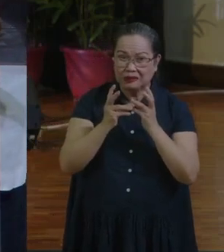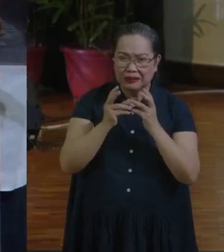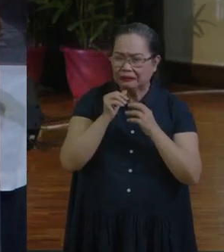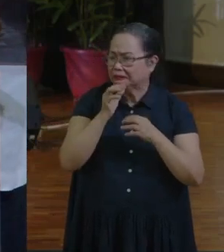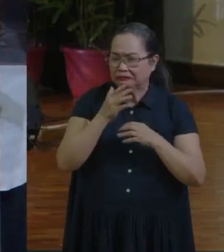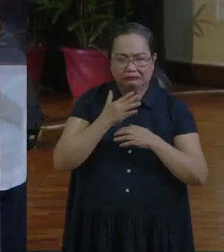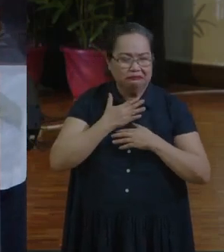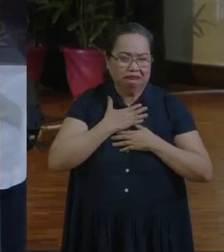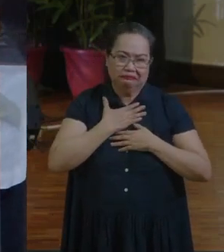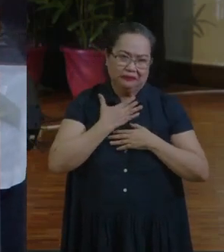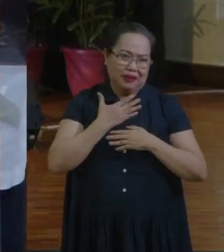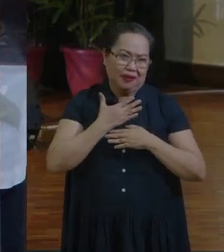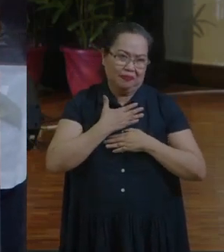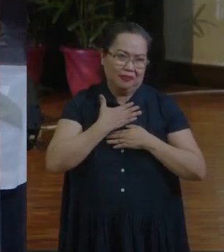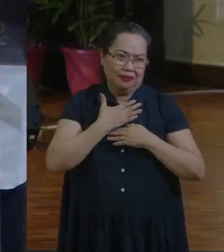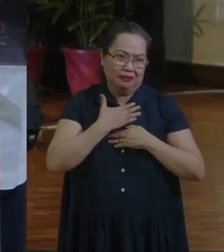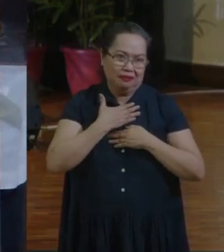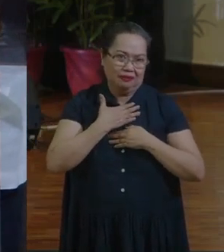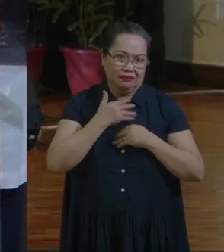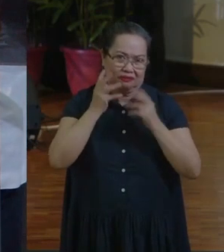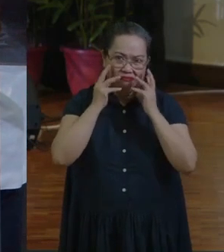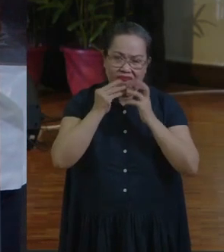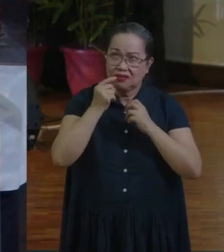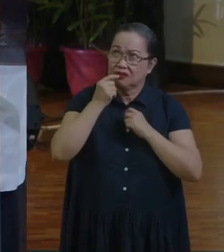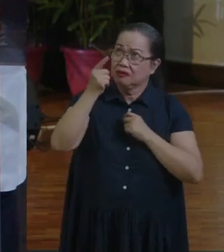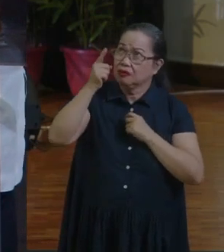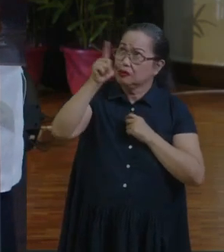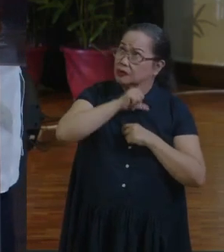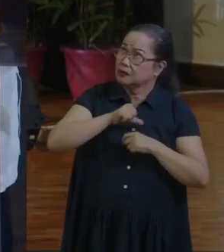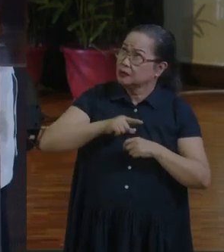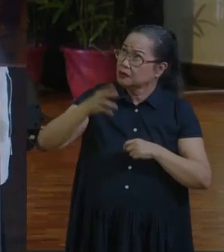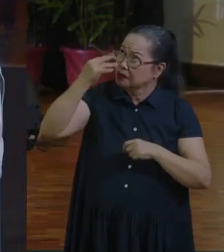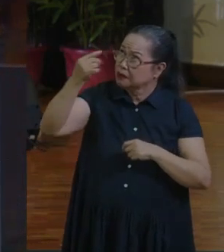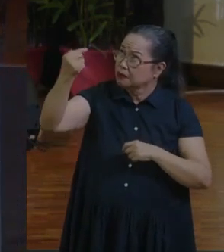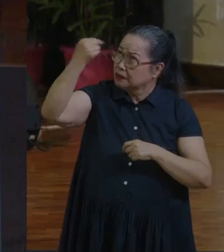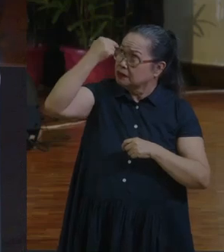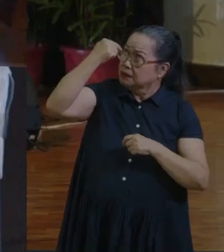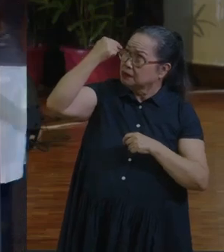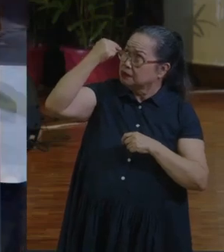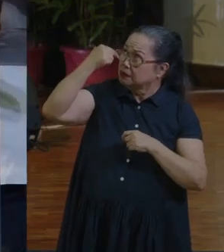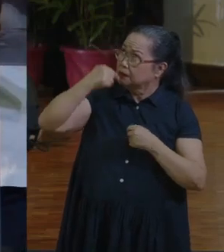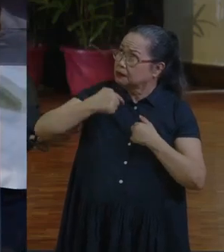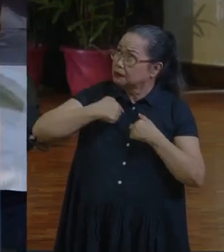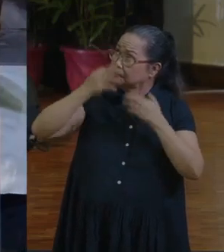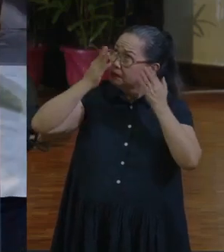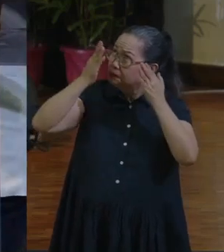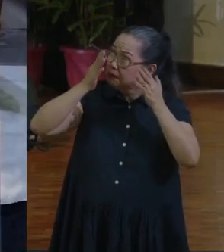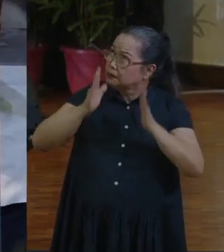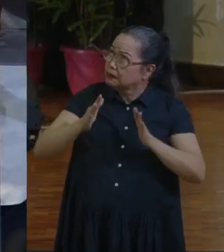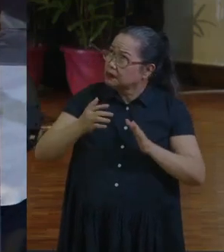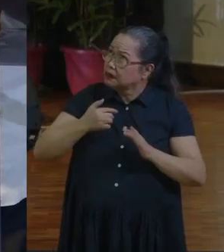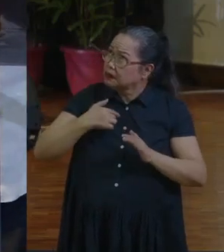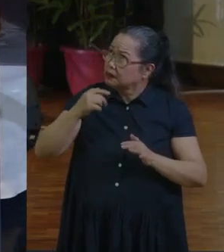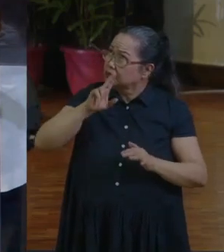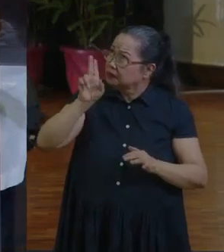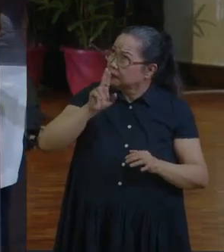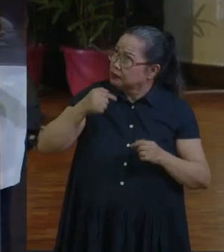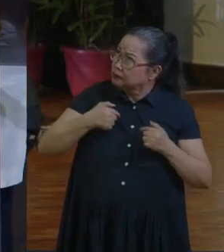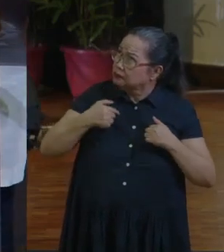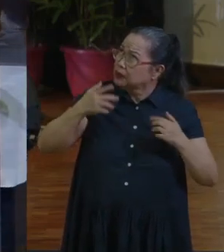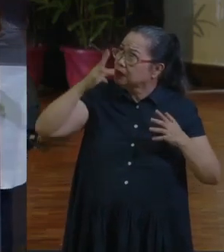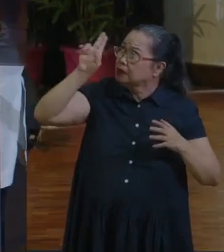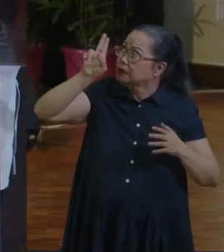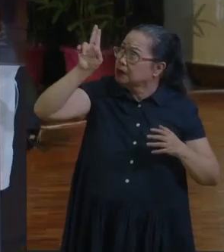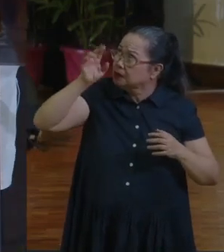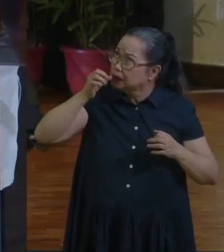displeased. Moses said to the Lord, "Why have you dealt ill with your servant? Bakit mo ako ginaganito?" Si